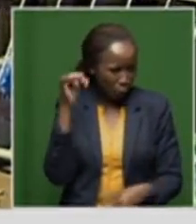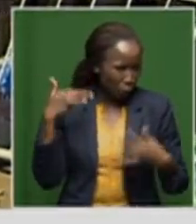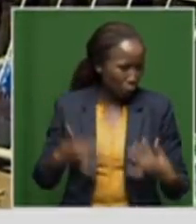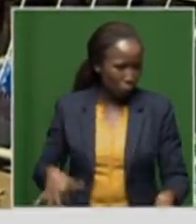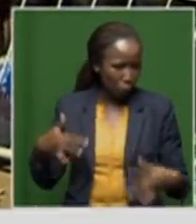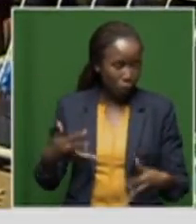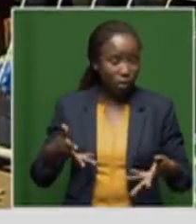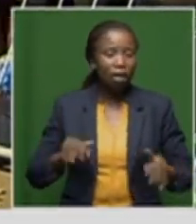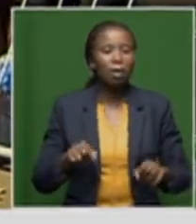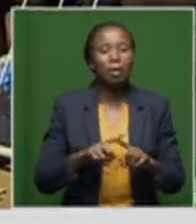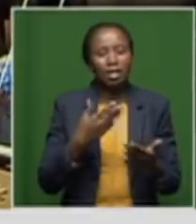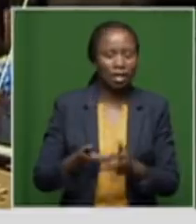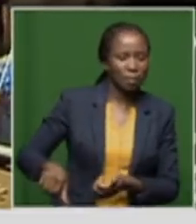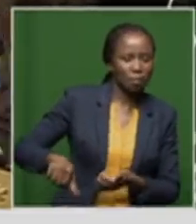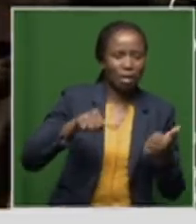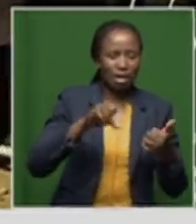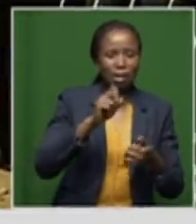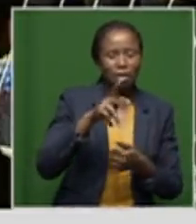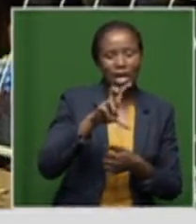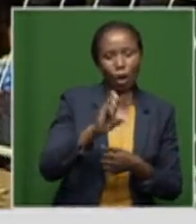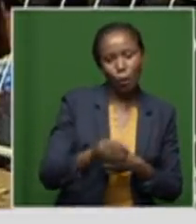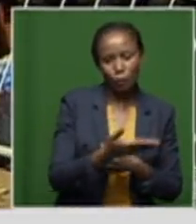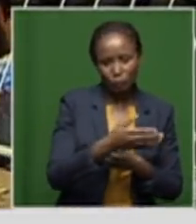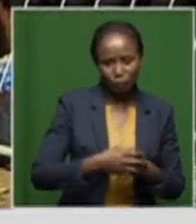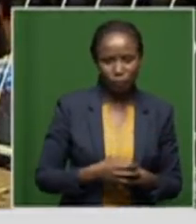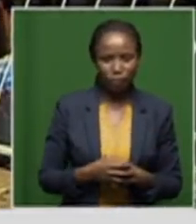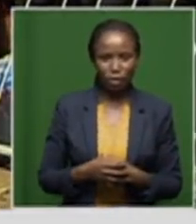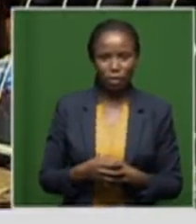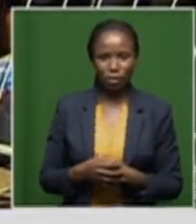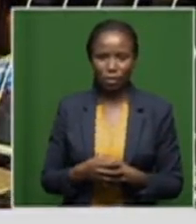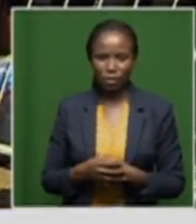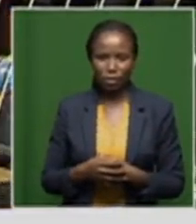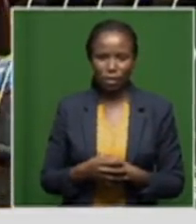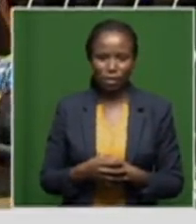am, and let me take things back to you, Samgele.